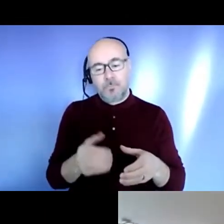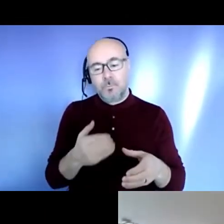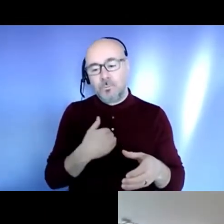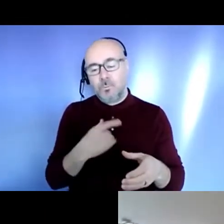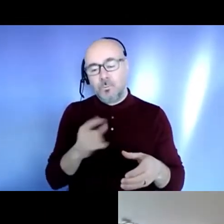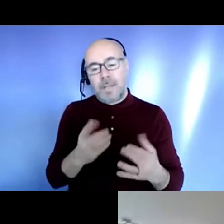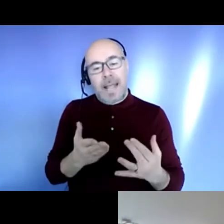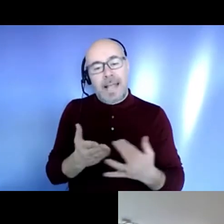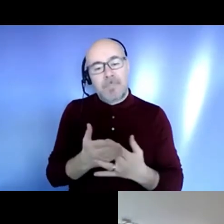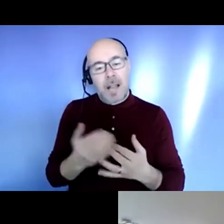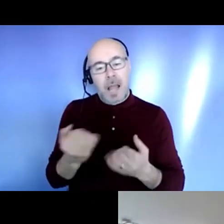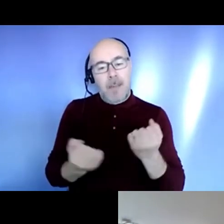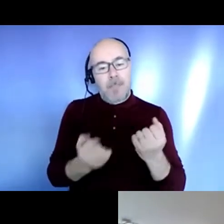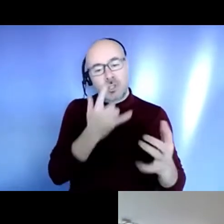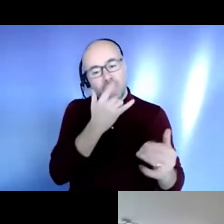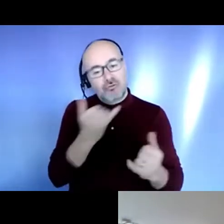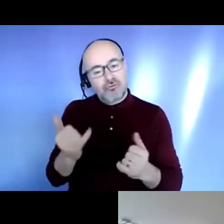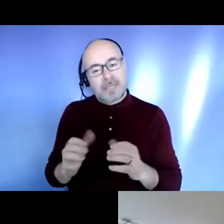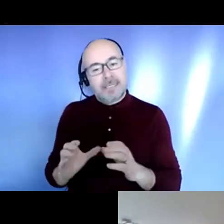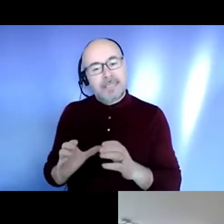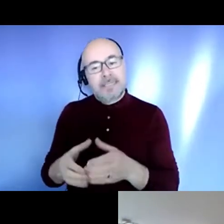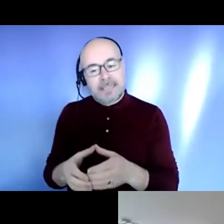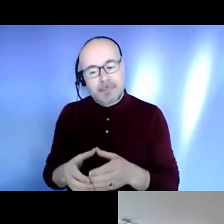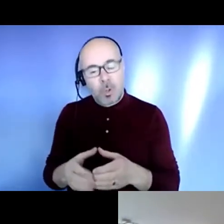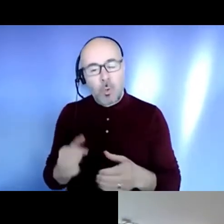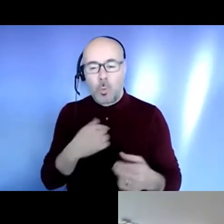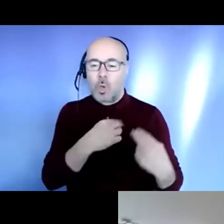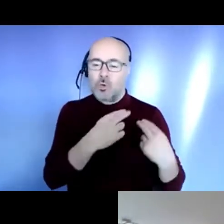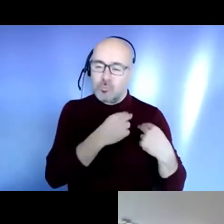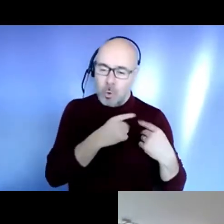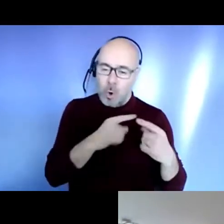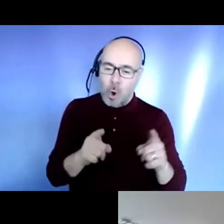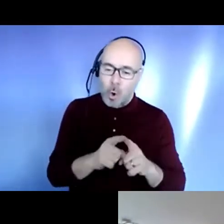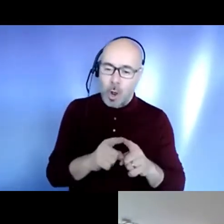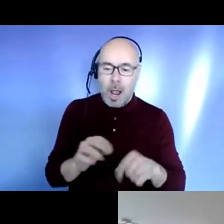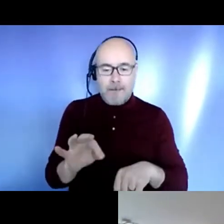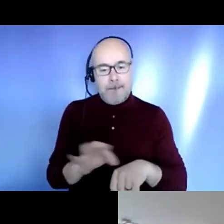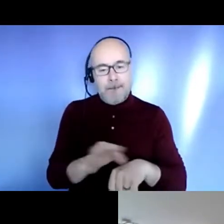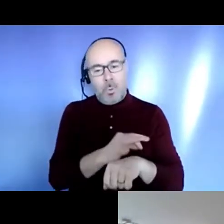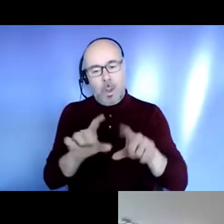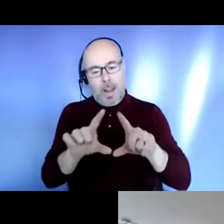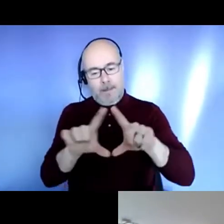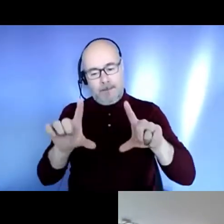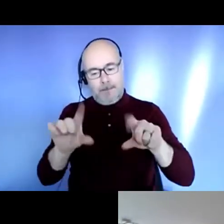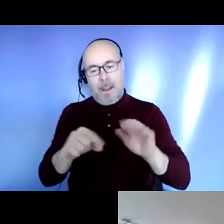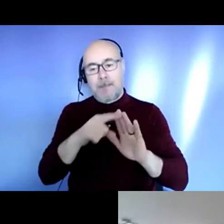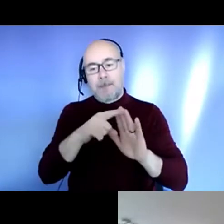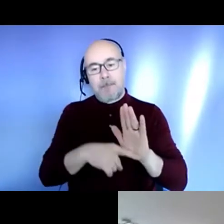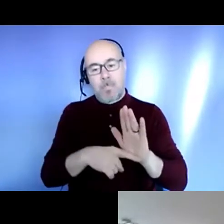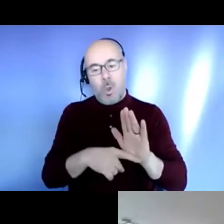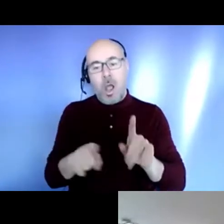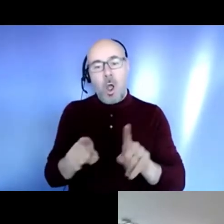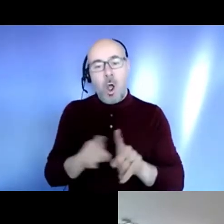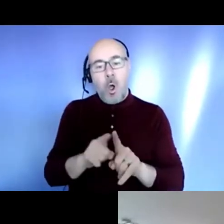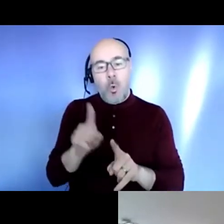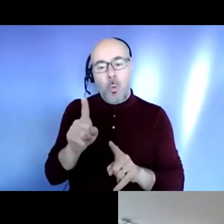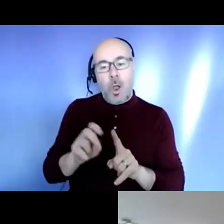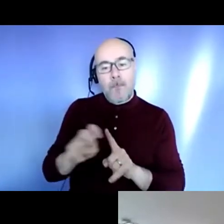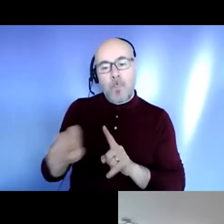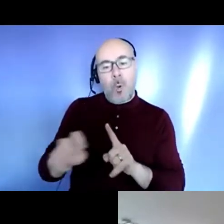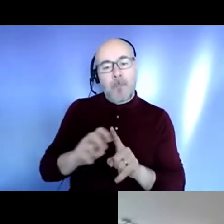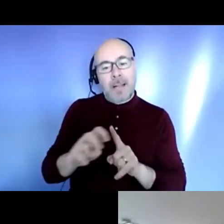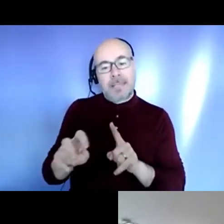also includes responsibility for Blue Badge policy and sponsorship of the Mobility and Access Committee